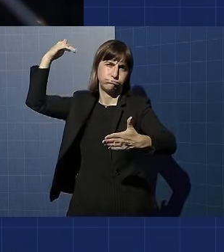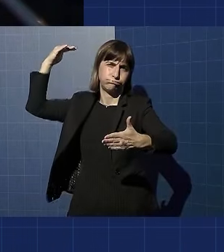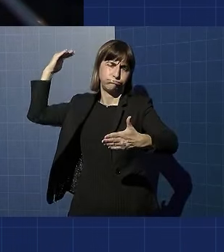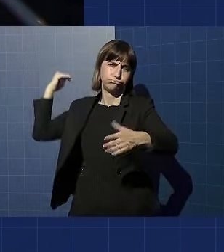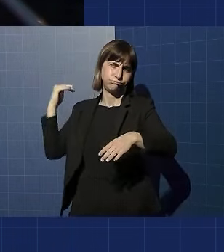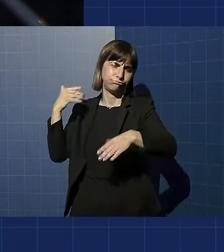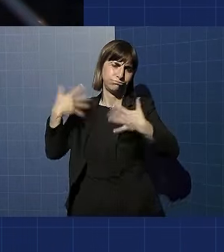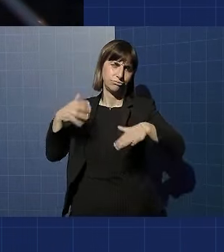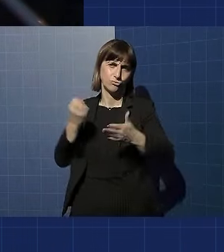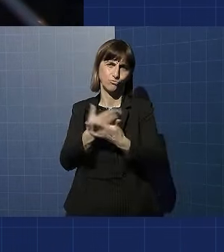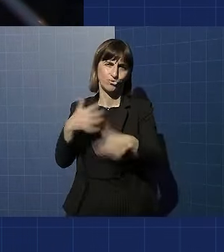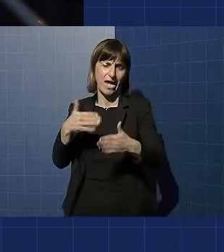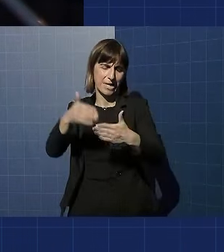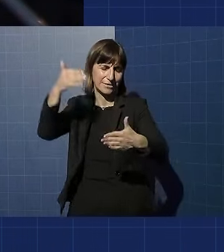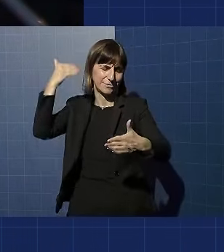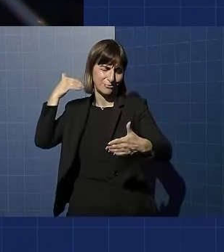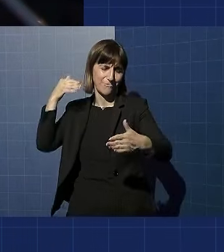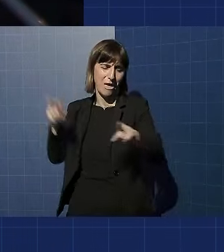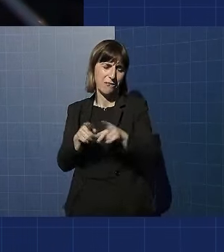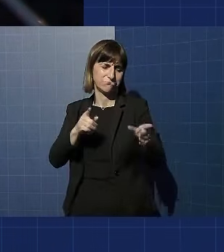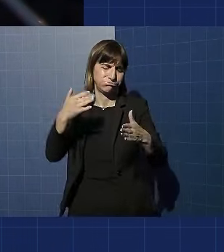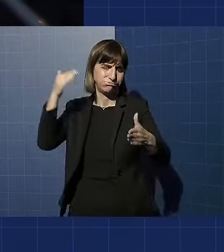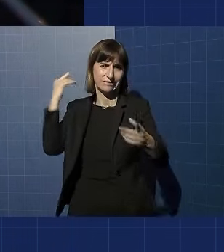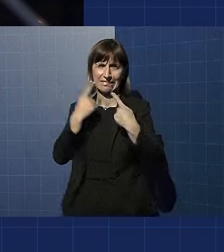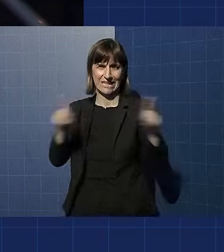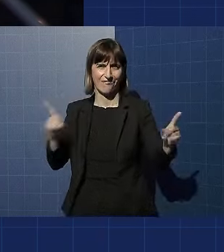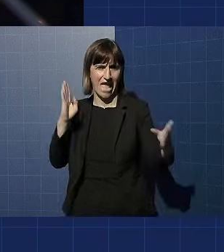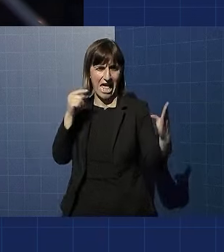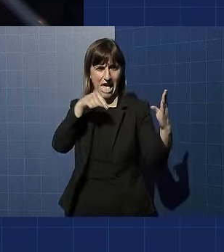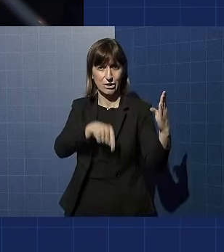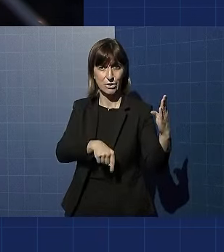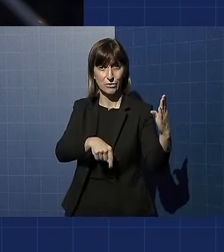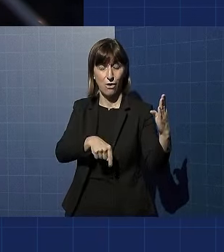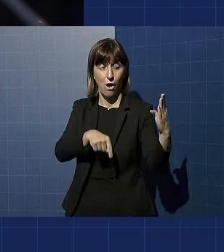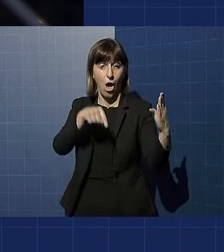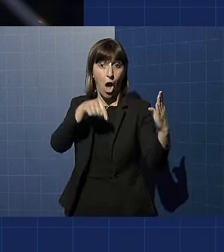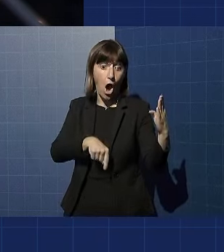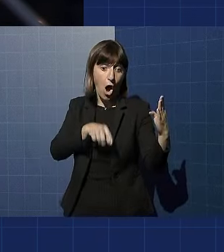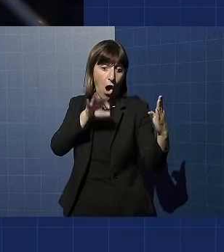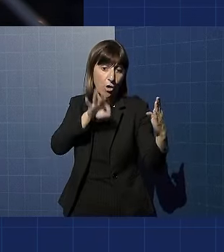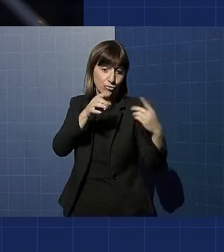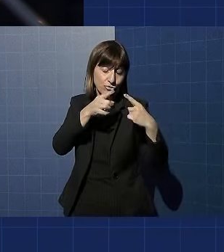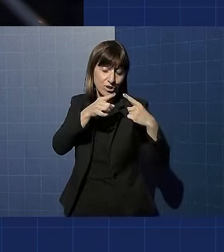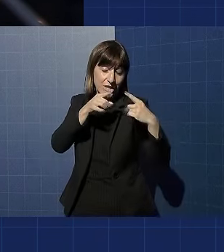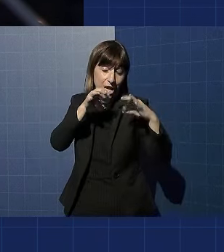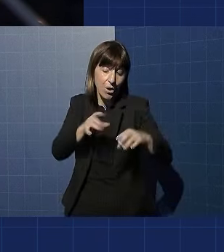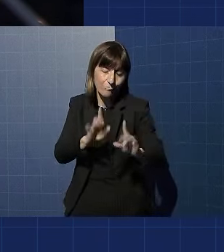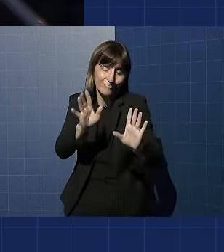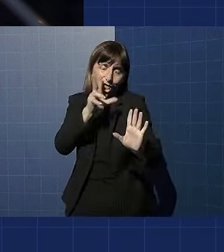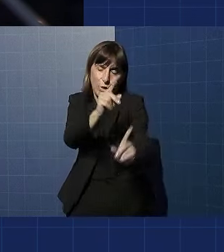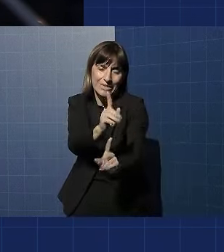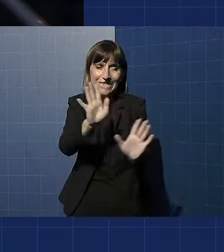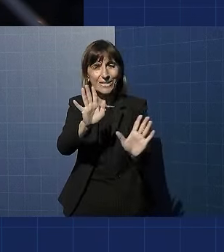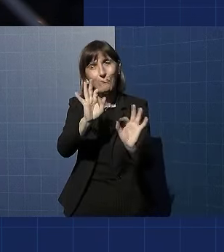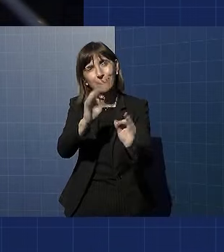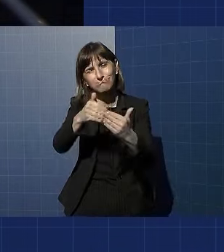And I'm not saying that is not the case anymore today, but it was really a very, I think the risk margin that they